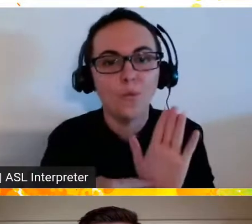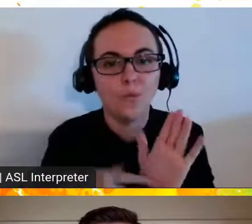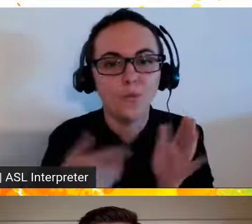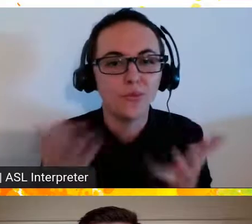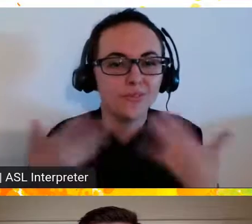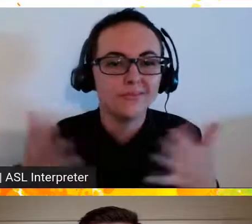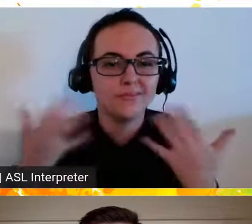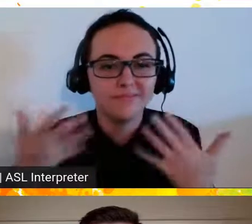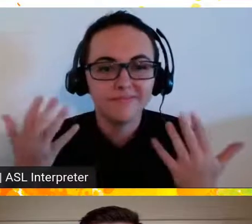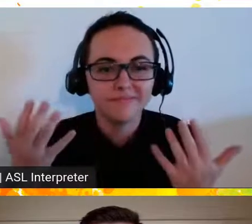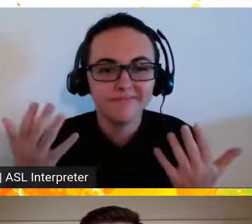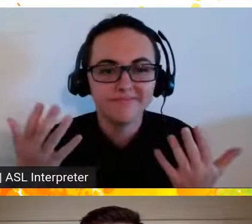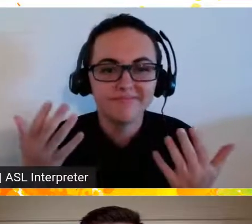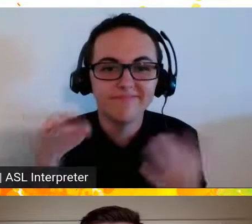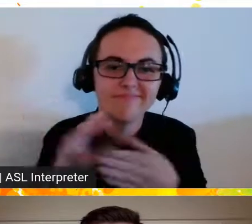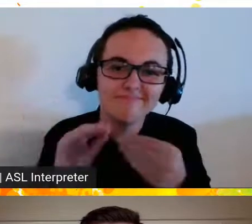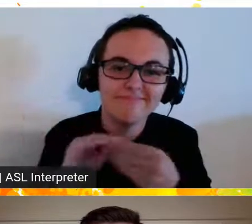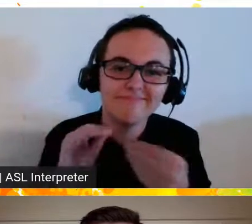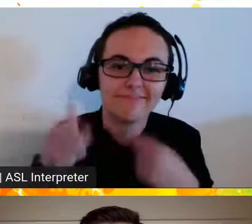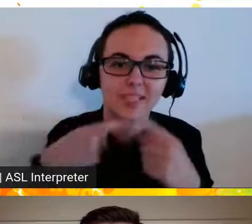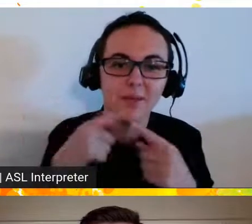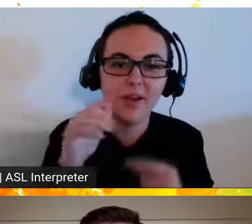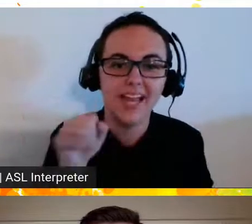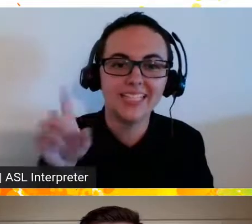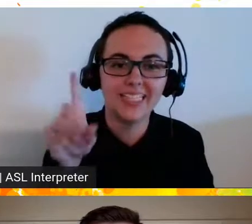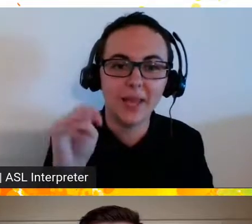Share with us that about SDMA, if you would.